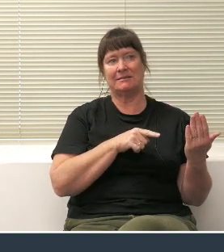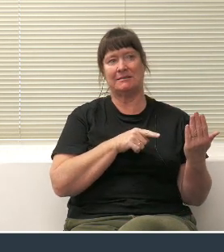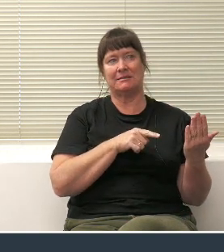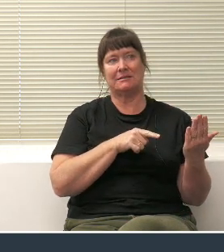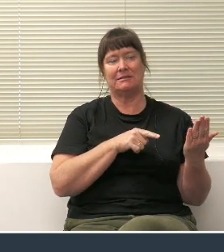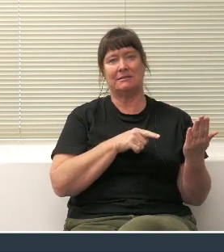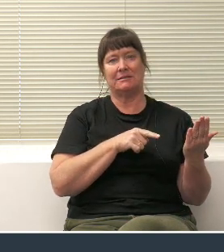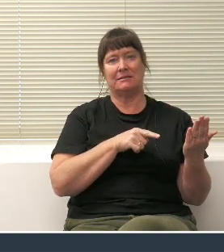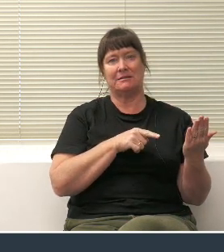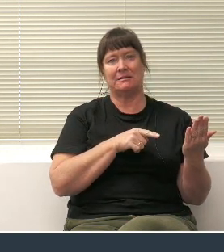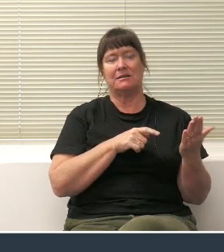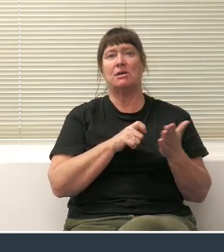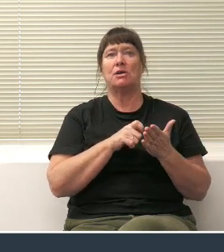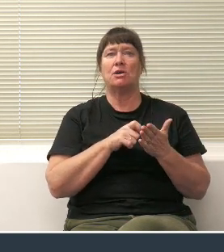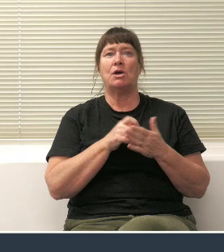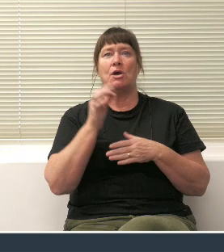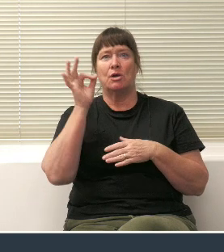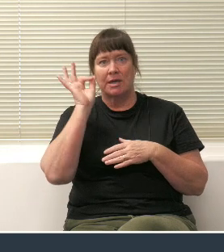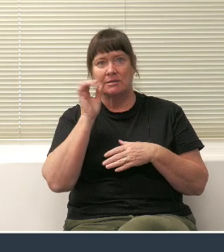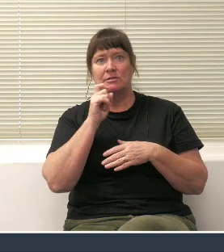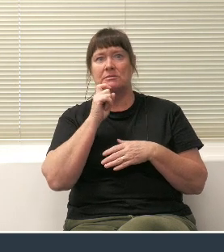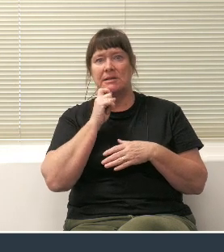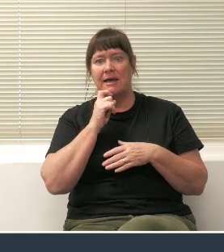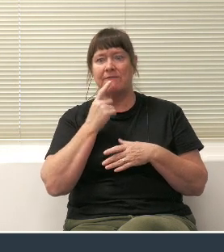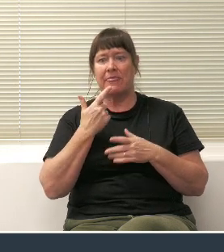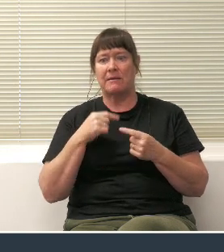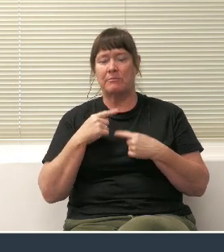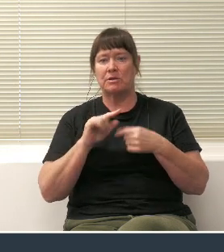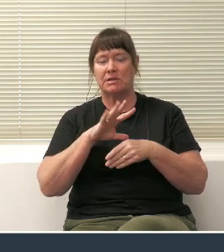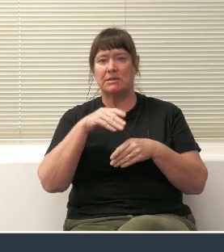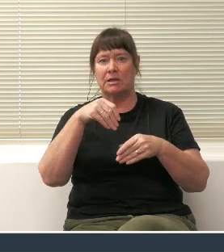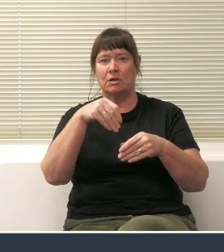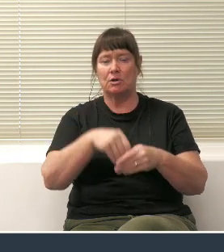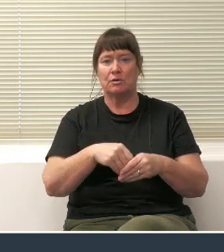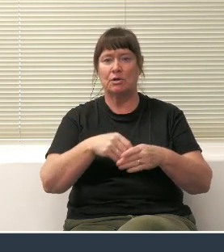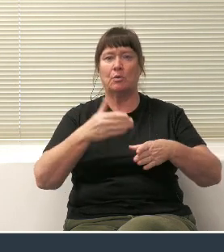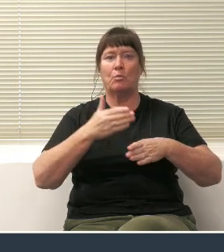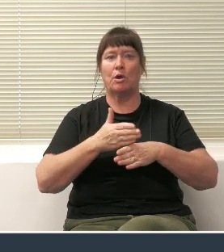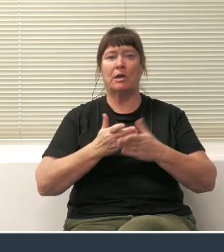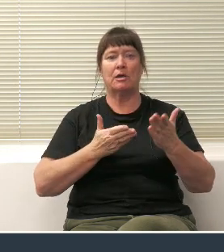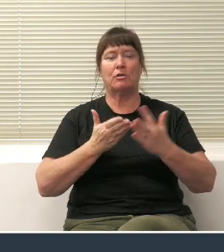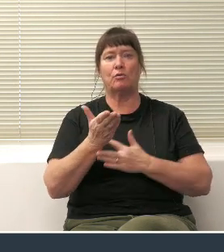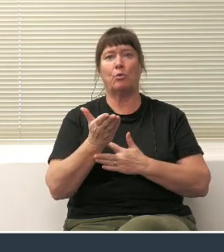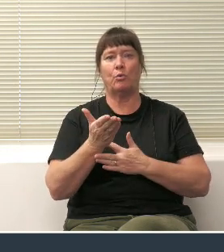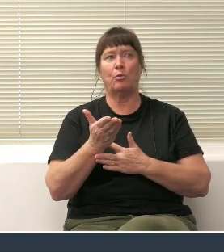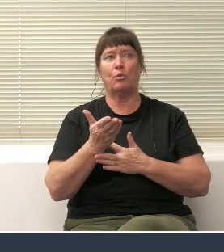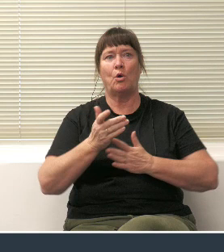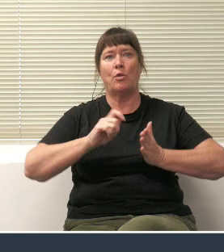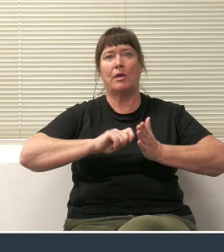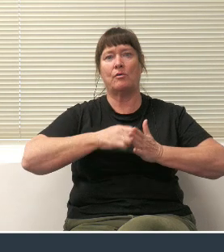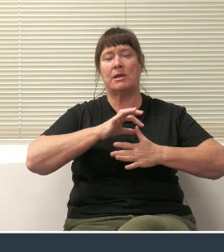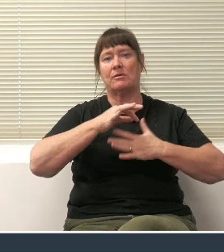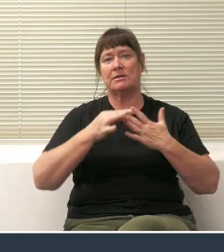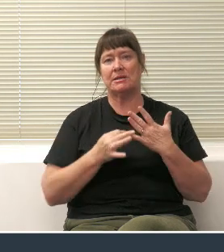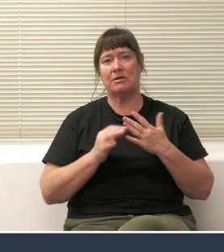So looking at council officers in terms of that process, which will include working through the key